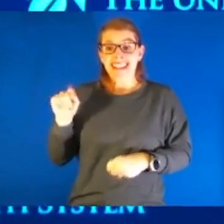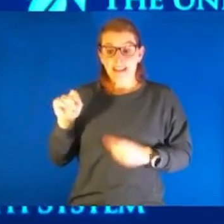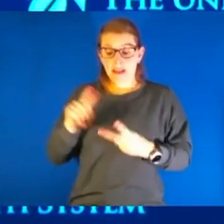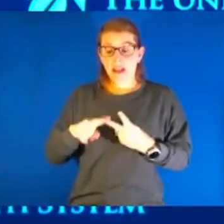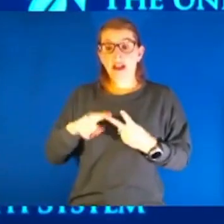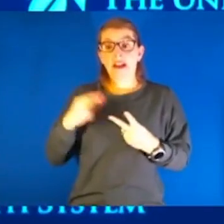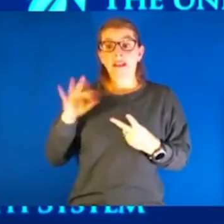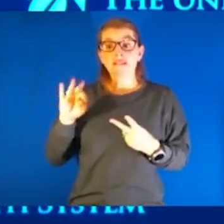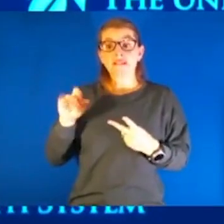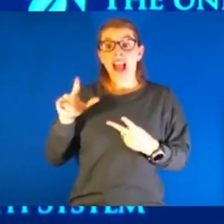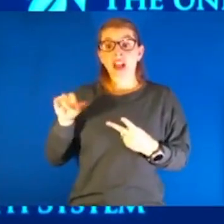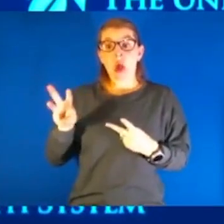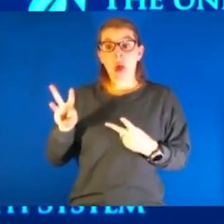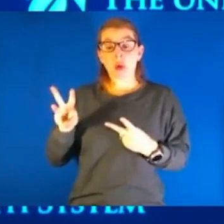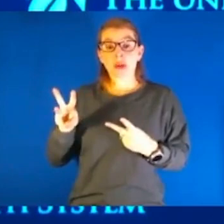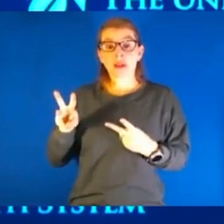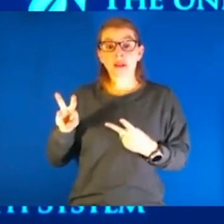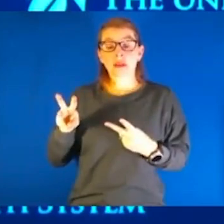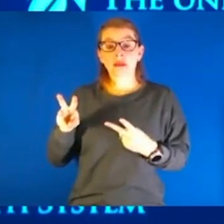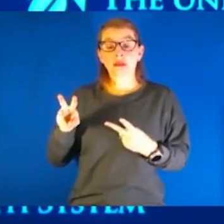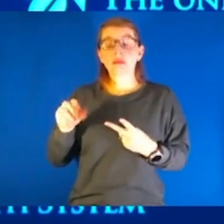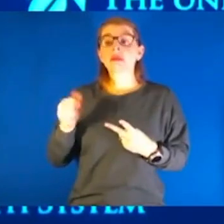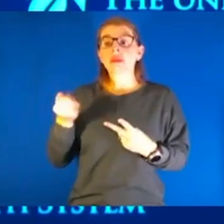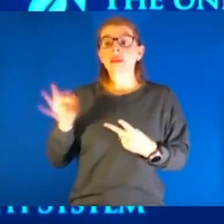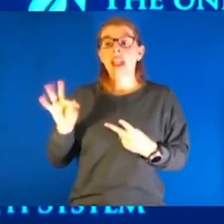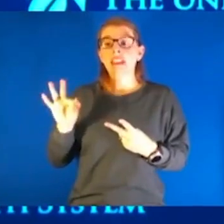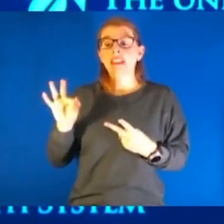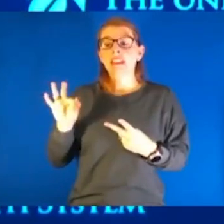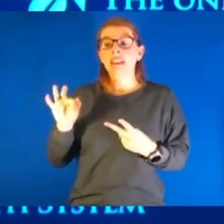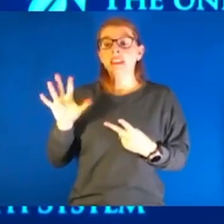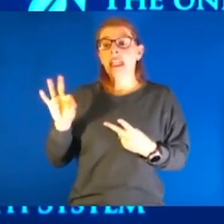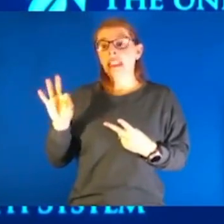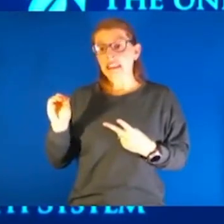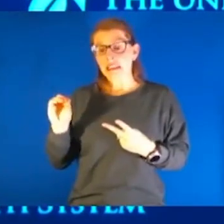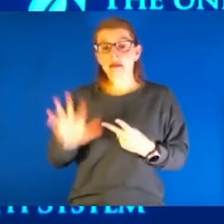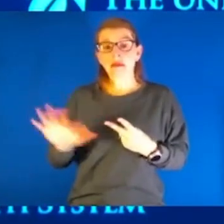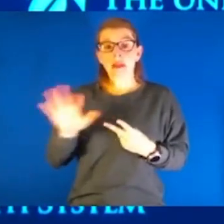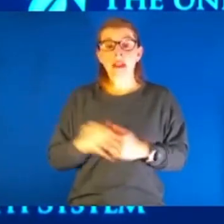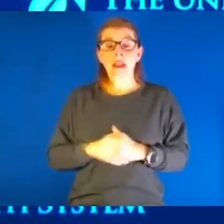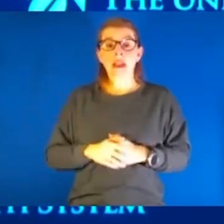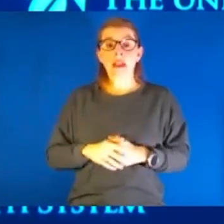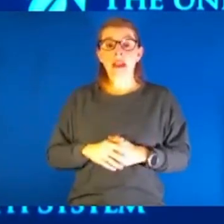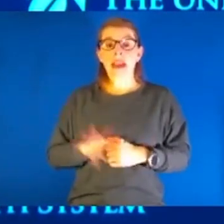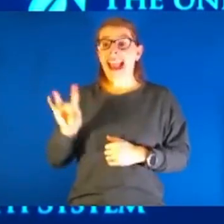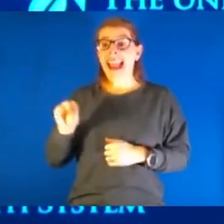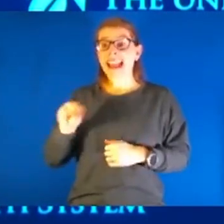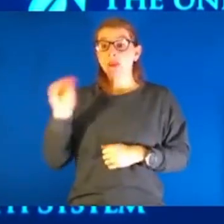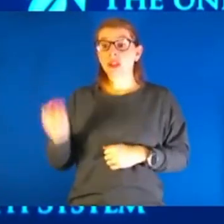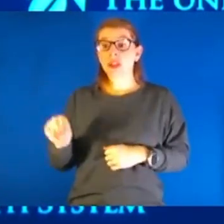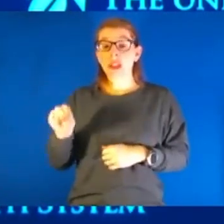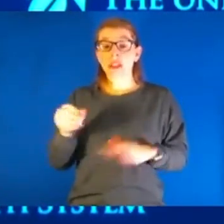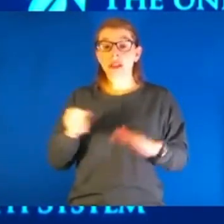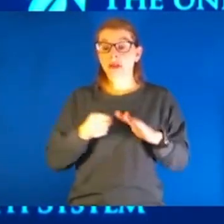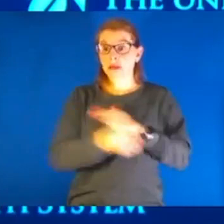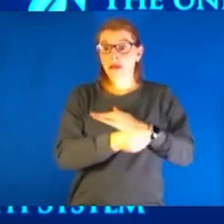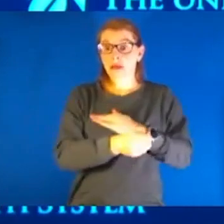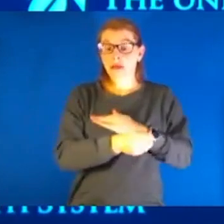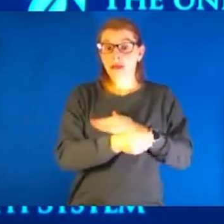the late 80s, the mortality rate once admitted to the hospital was 80%. It wasn't 8% or 10%. It